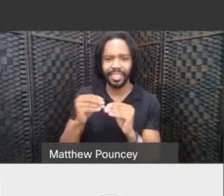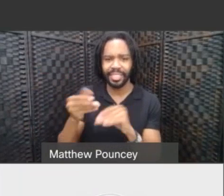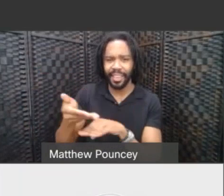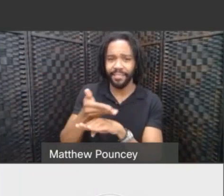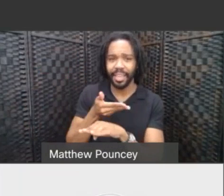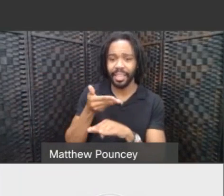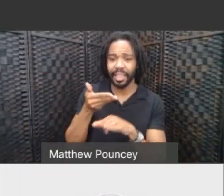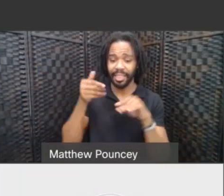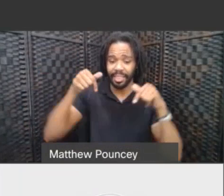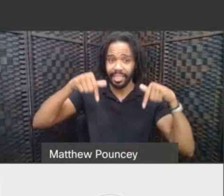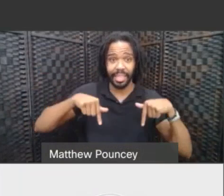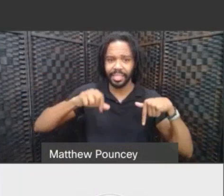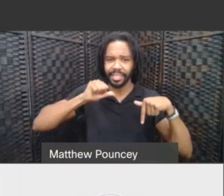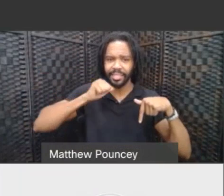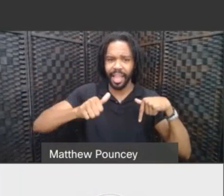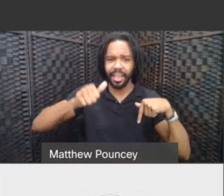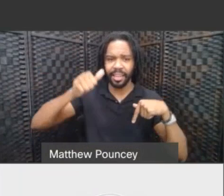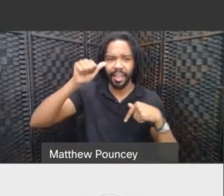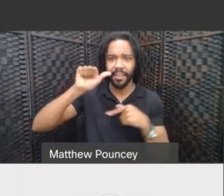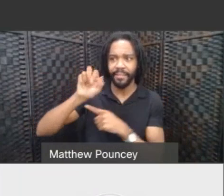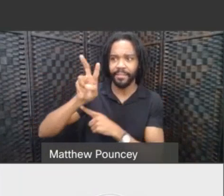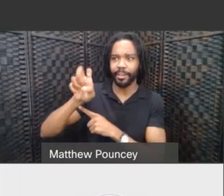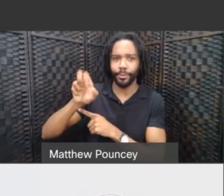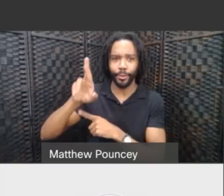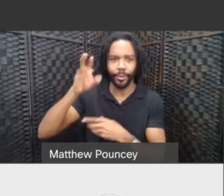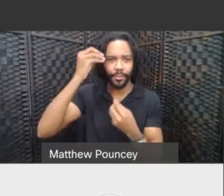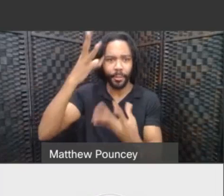This is not a vendor information session.